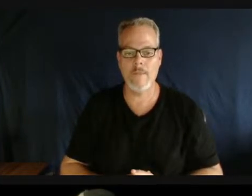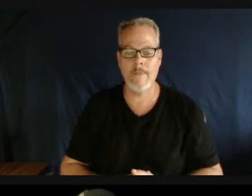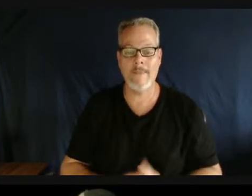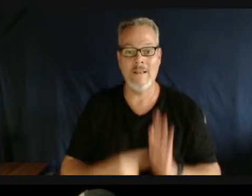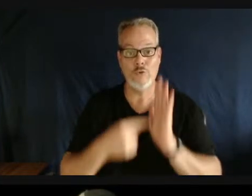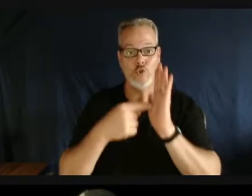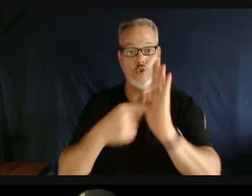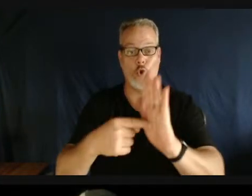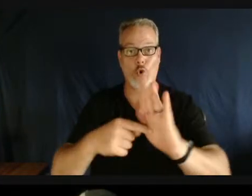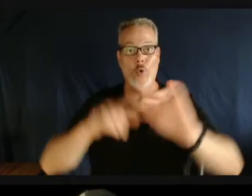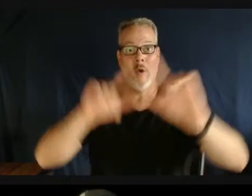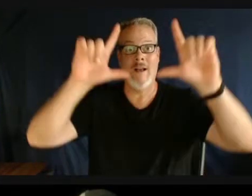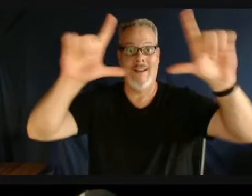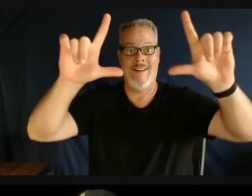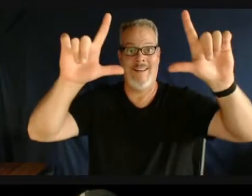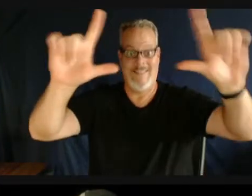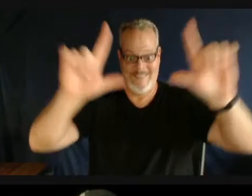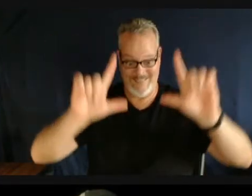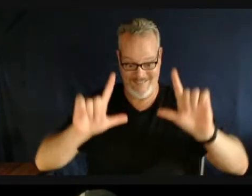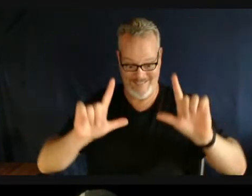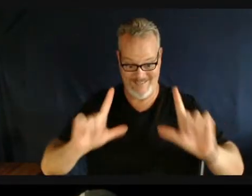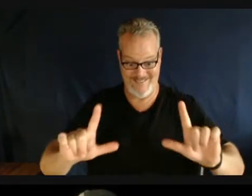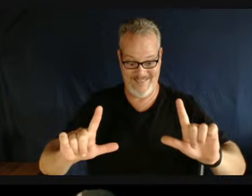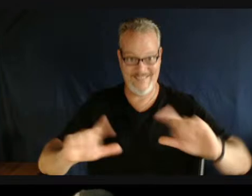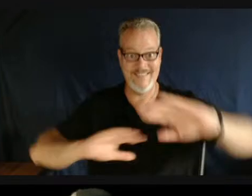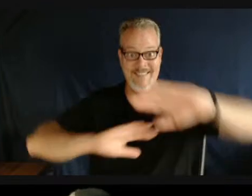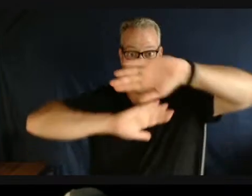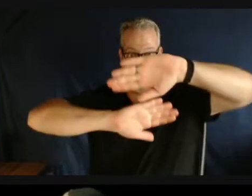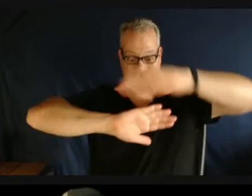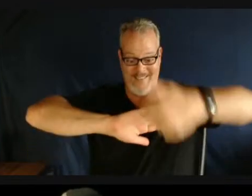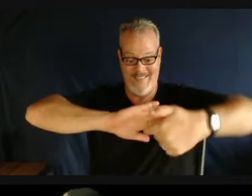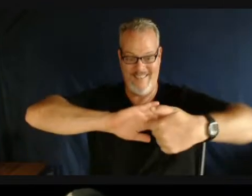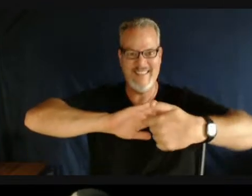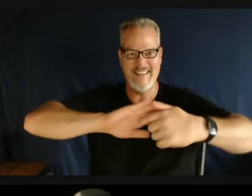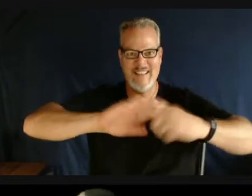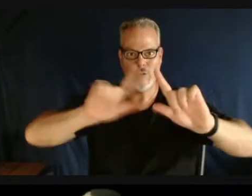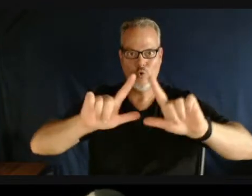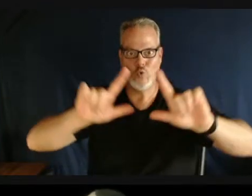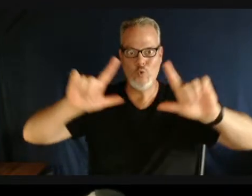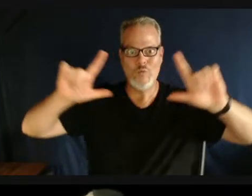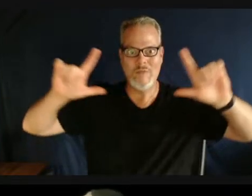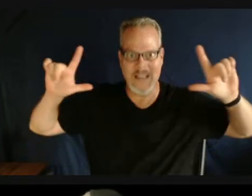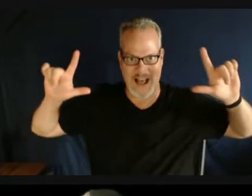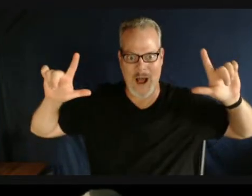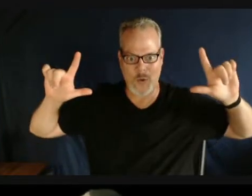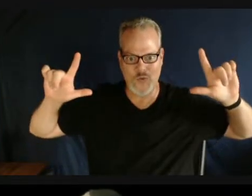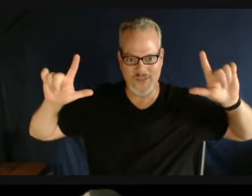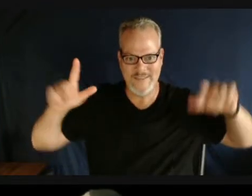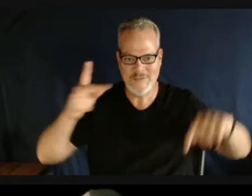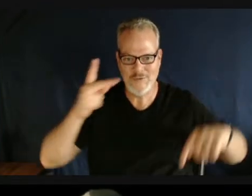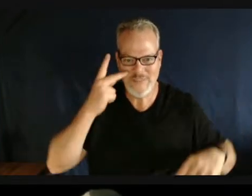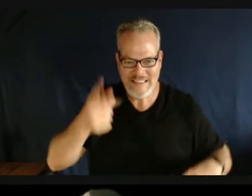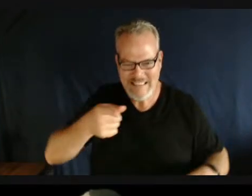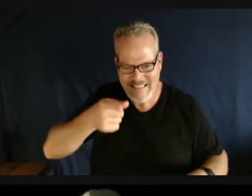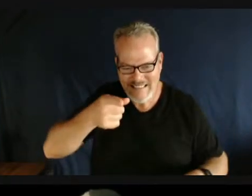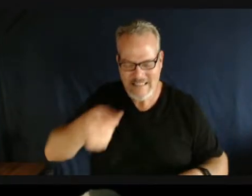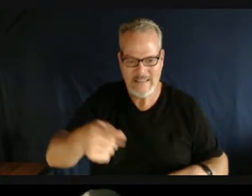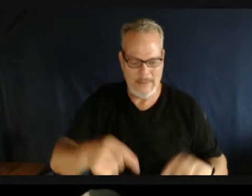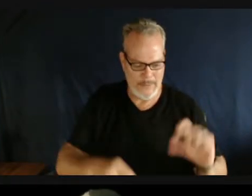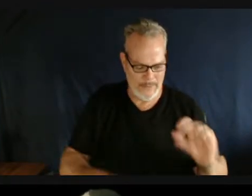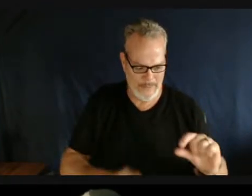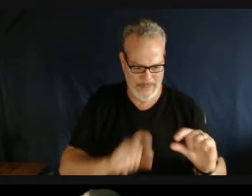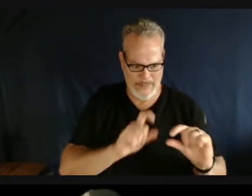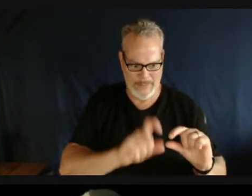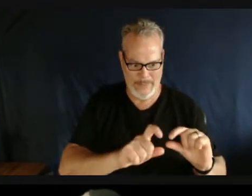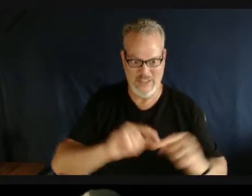version there with those two tall plots, that episode 3 really skews the axis here, right? The